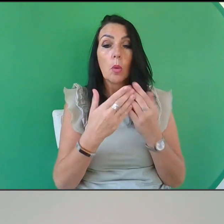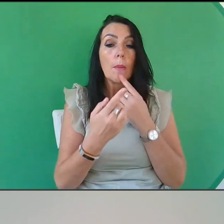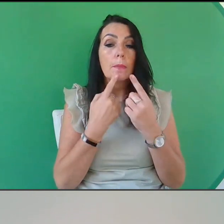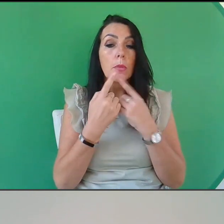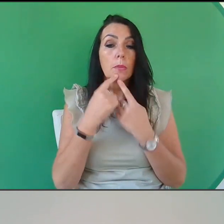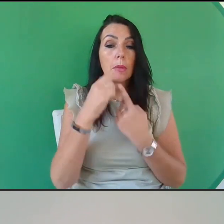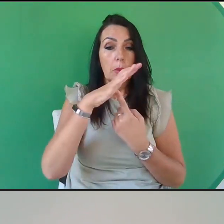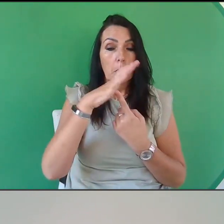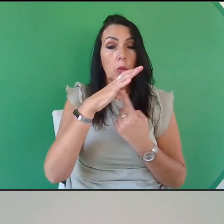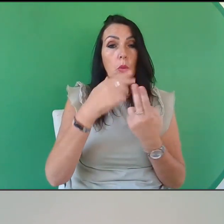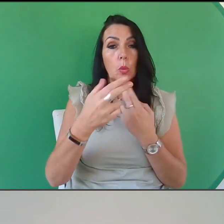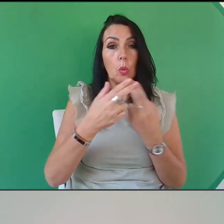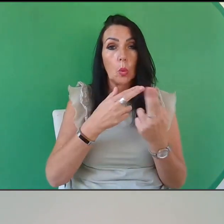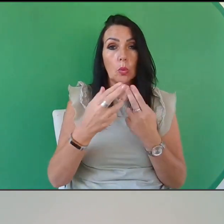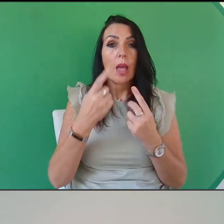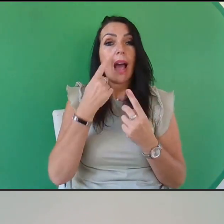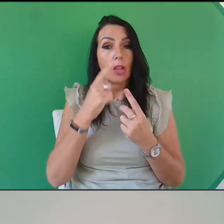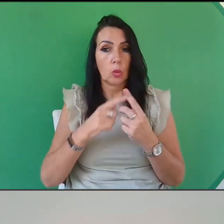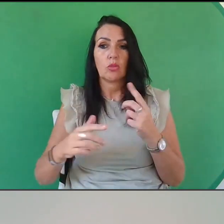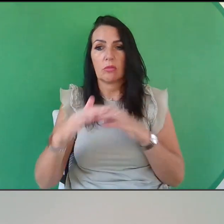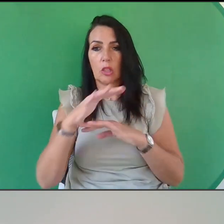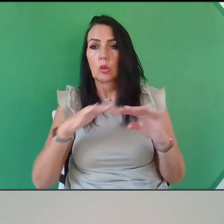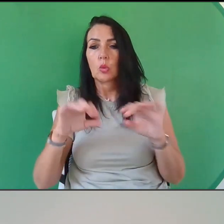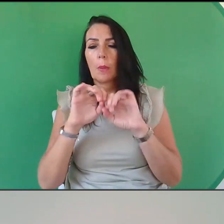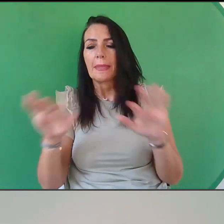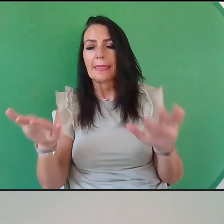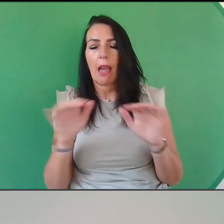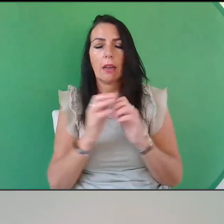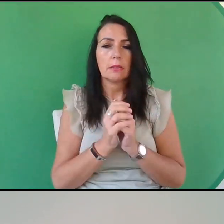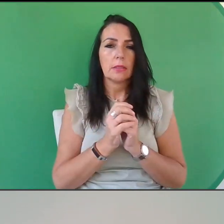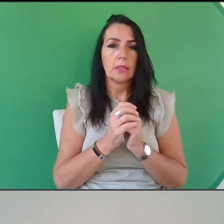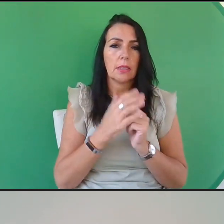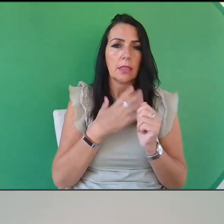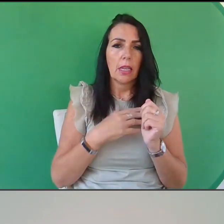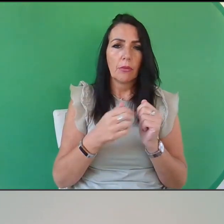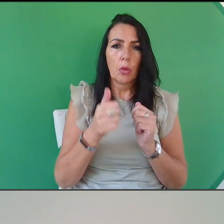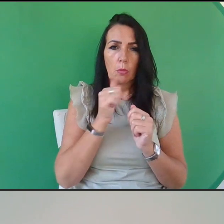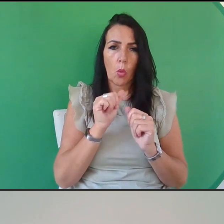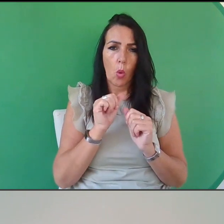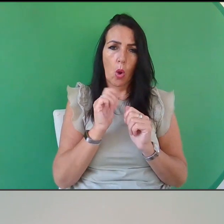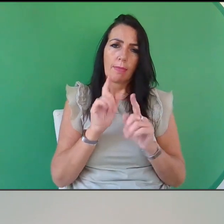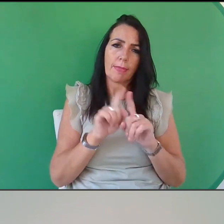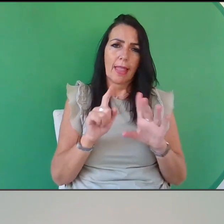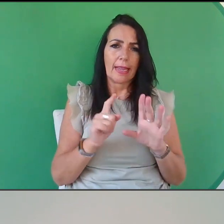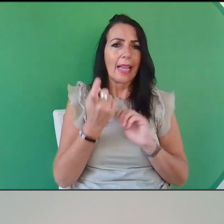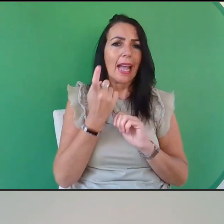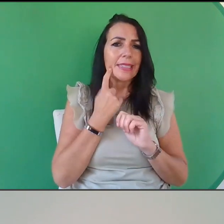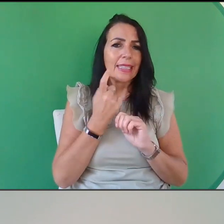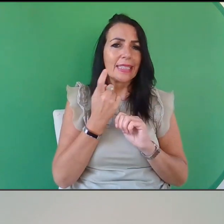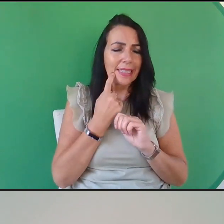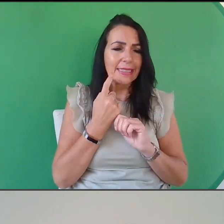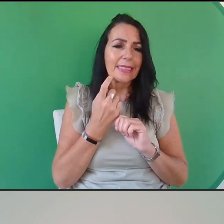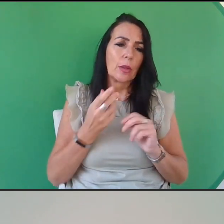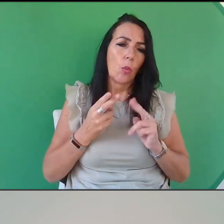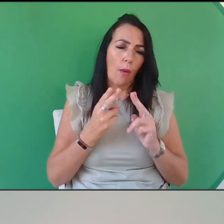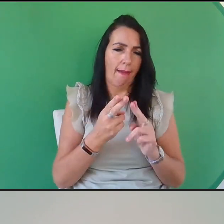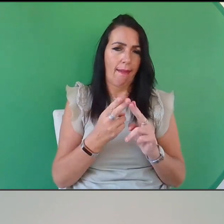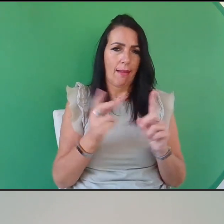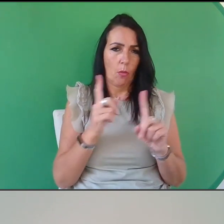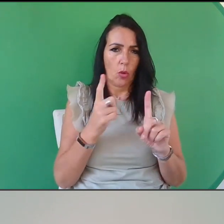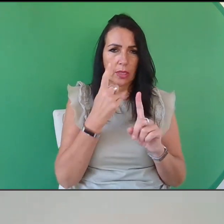recommend following the social media channels. If you want to do this in a more like systematic and easy to use way, you can